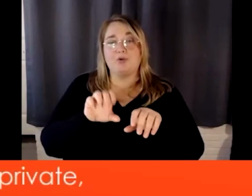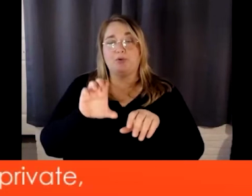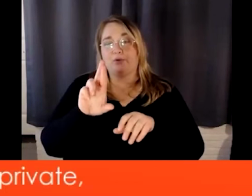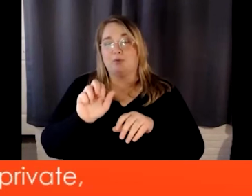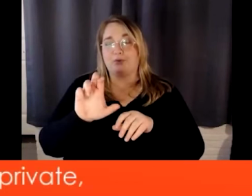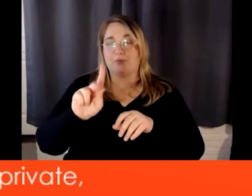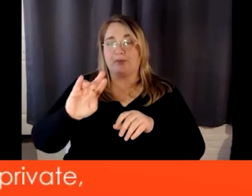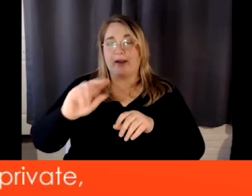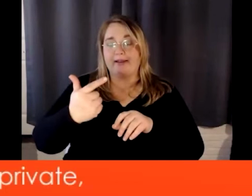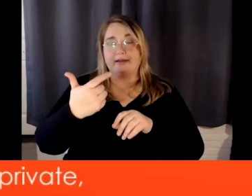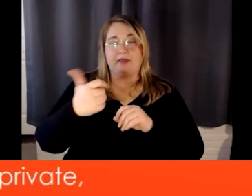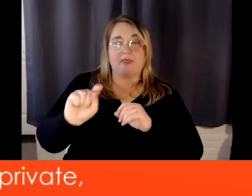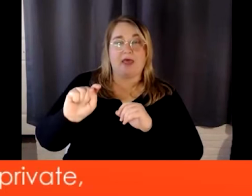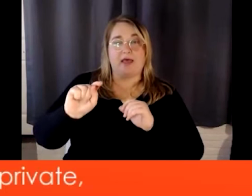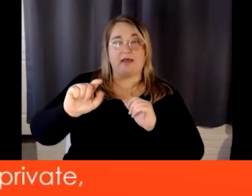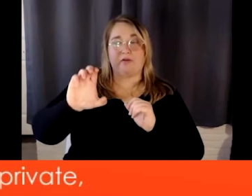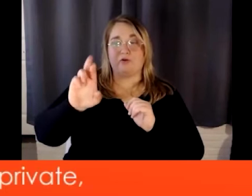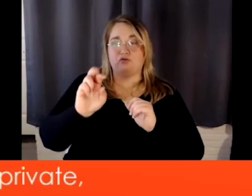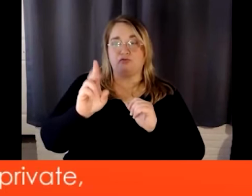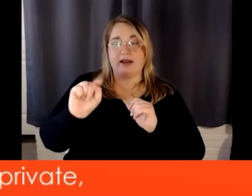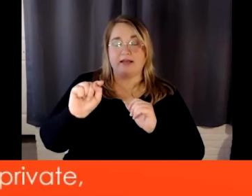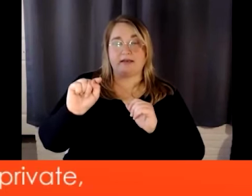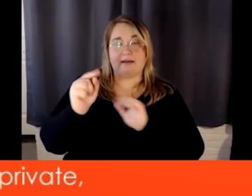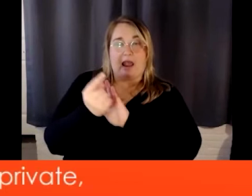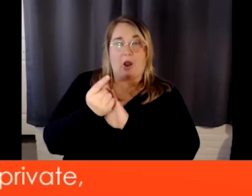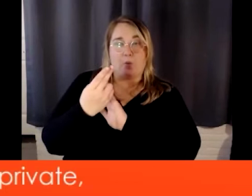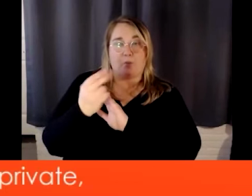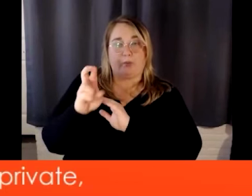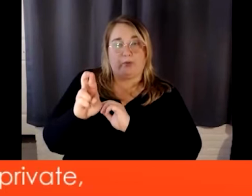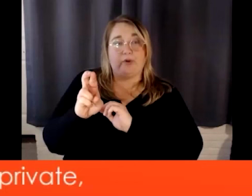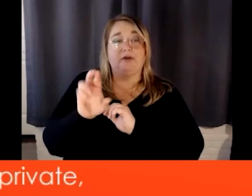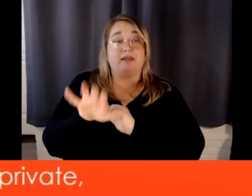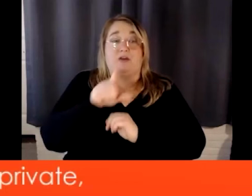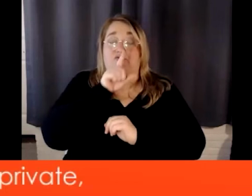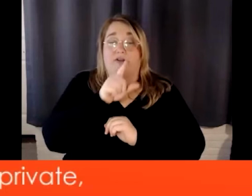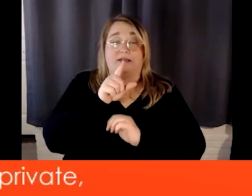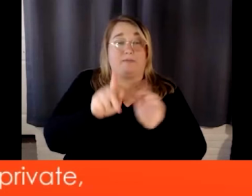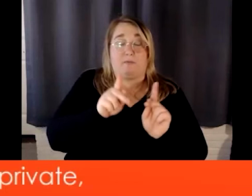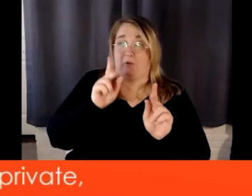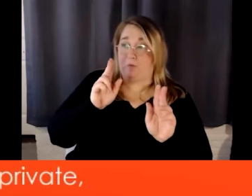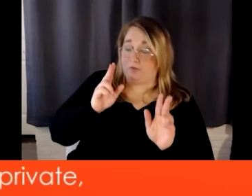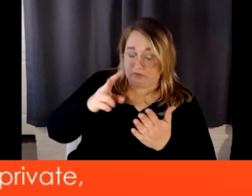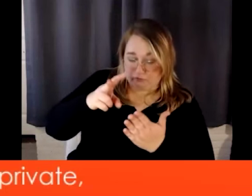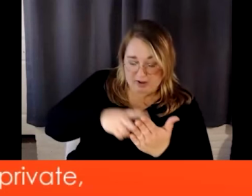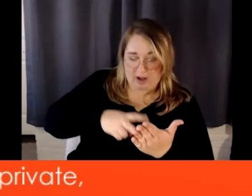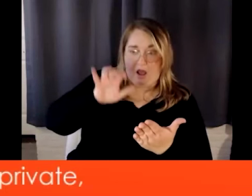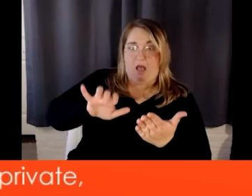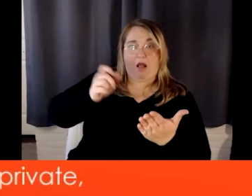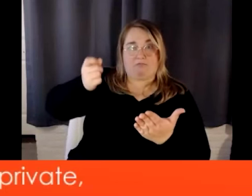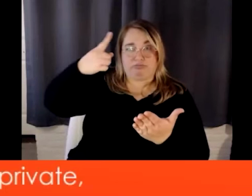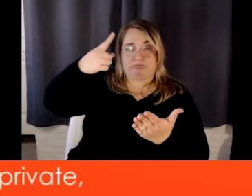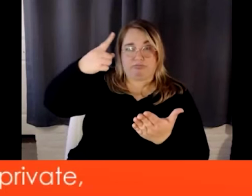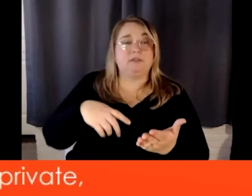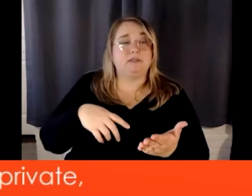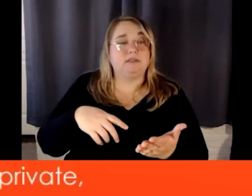instrumental in really opening people's eyes. And by 2016, WGU was